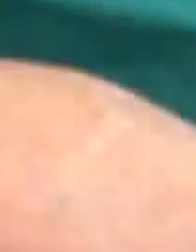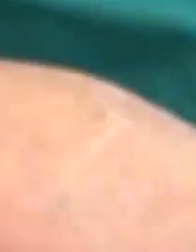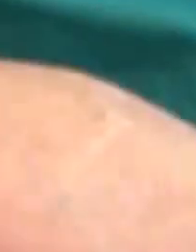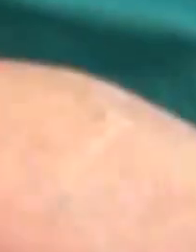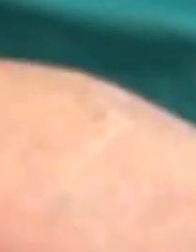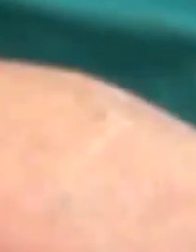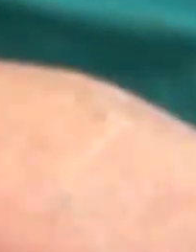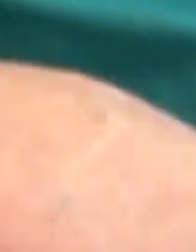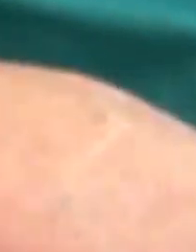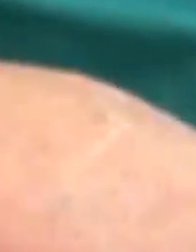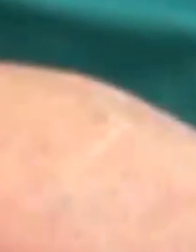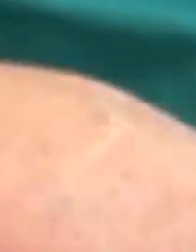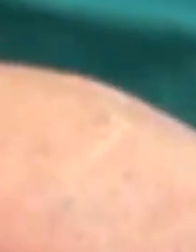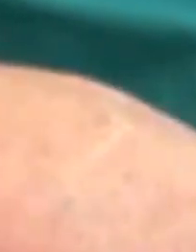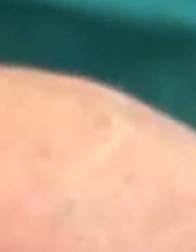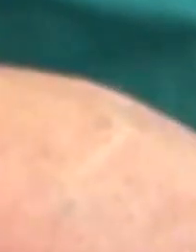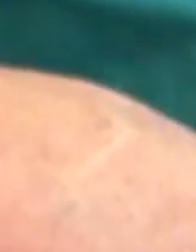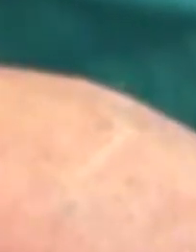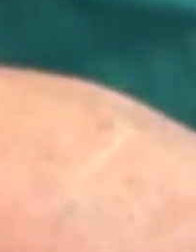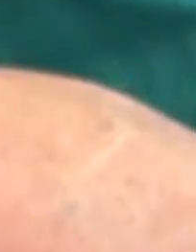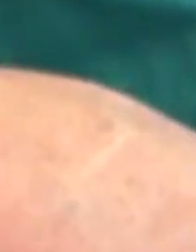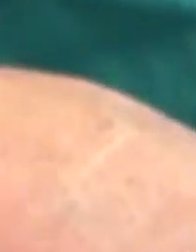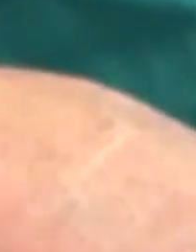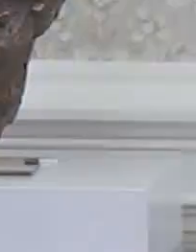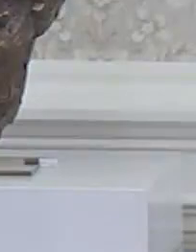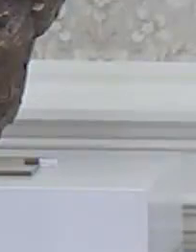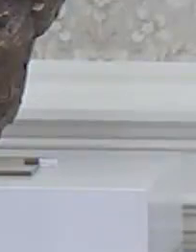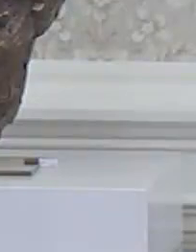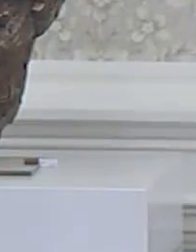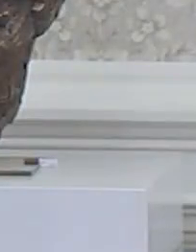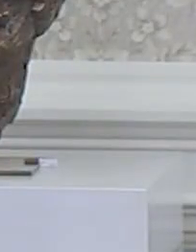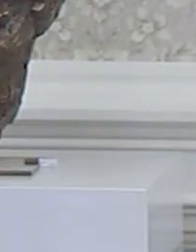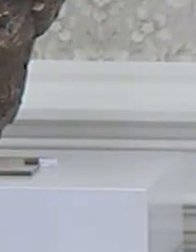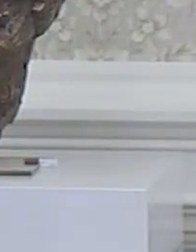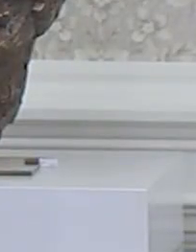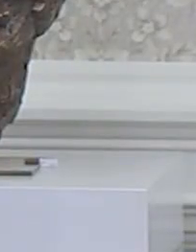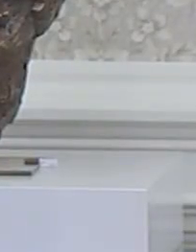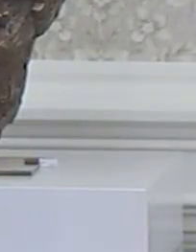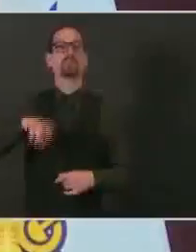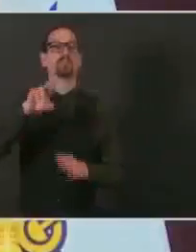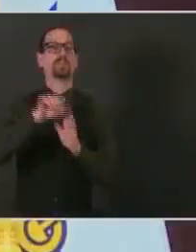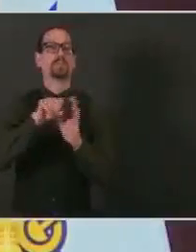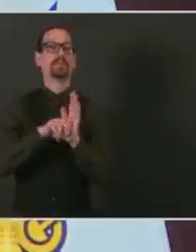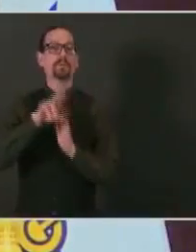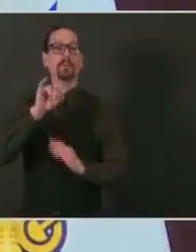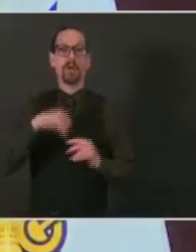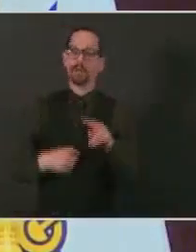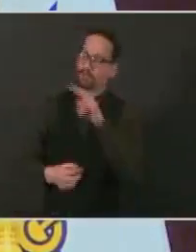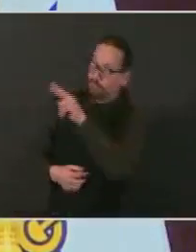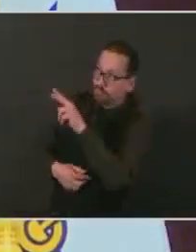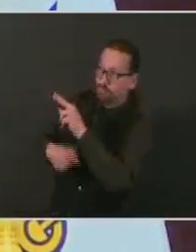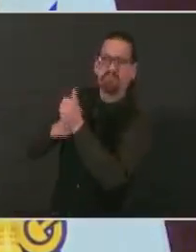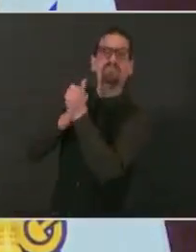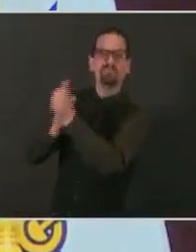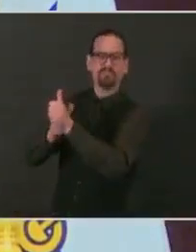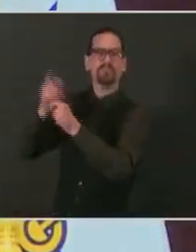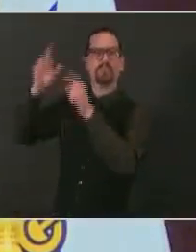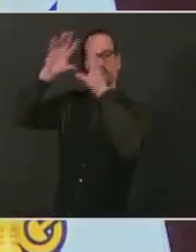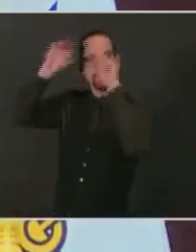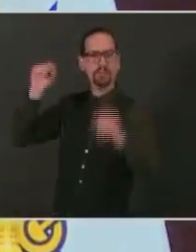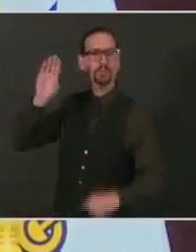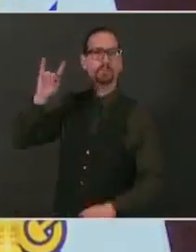is vaccinating Rhode Islanders, and McKee is taking a page out of President Biden's book. We're going to adopt that as our goal, to